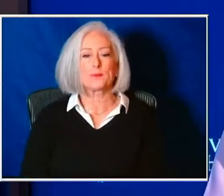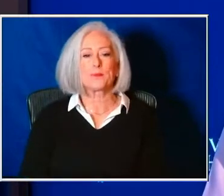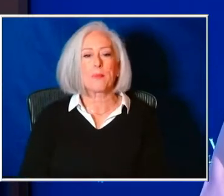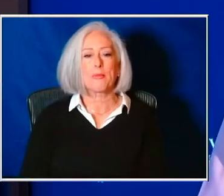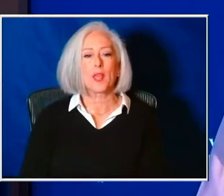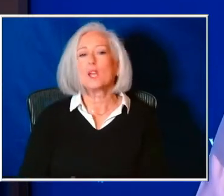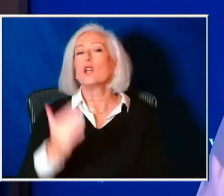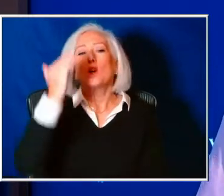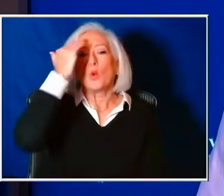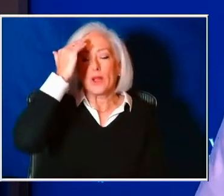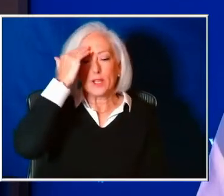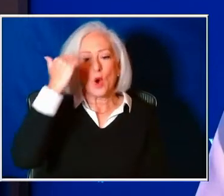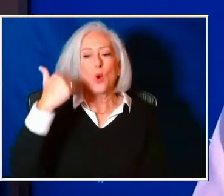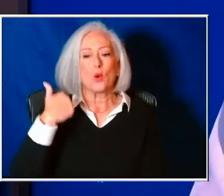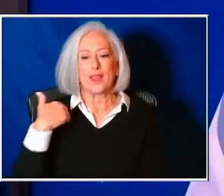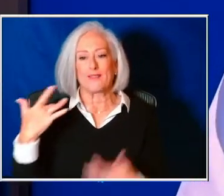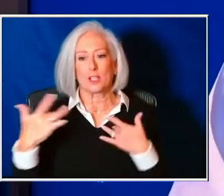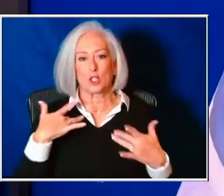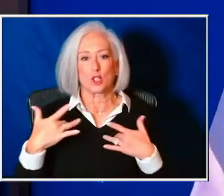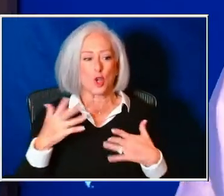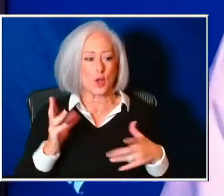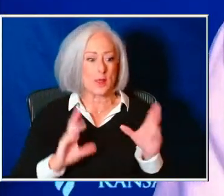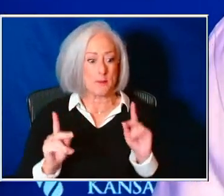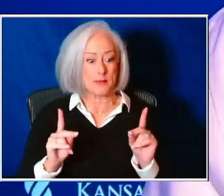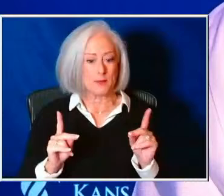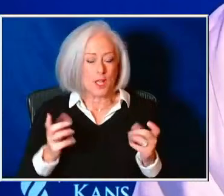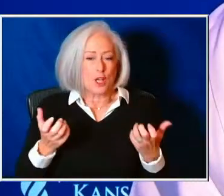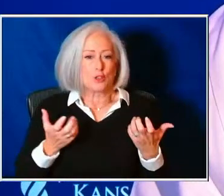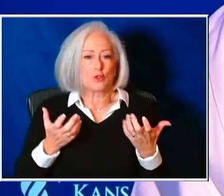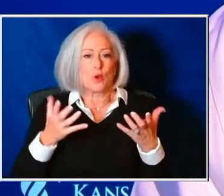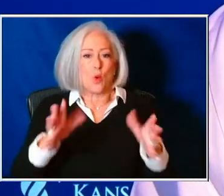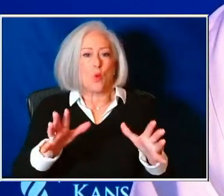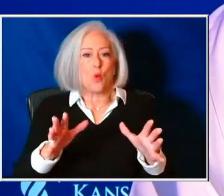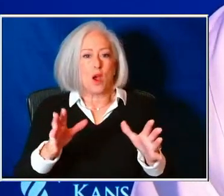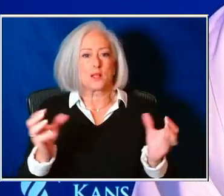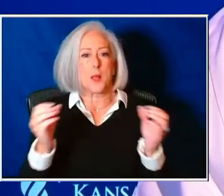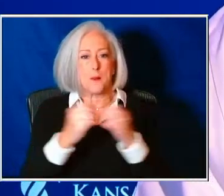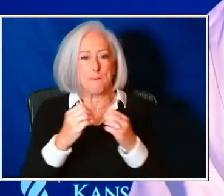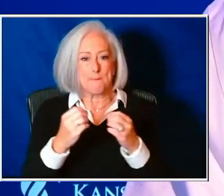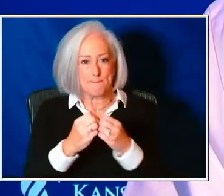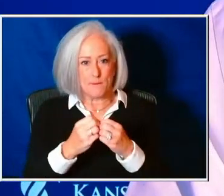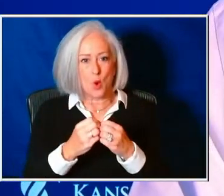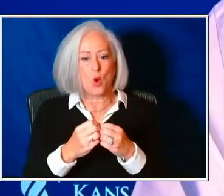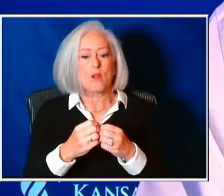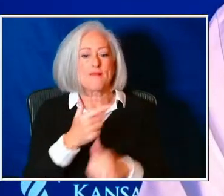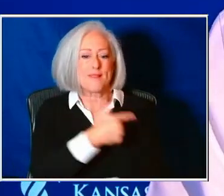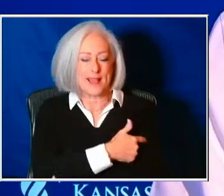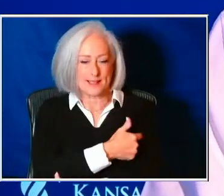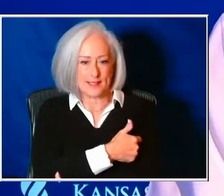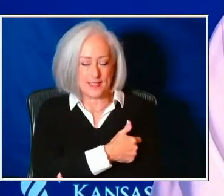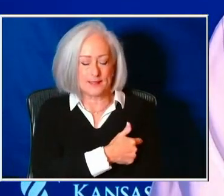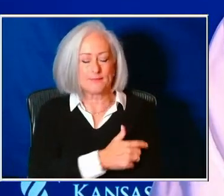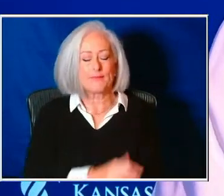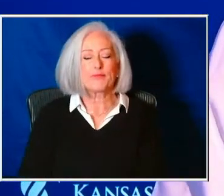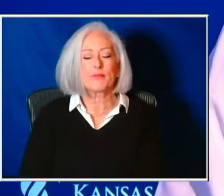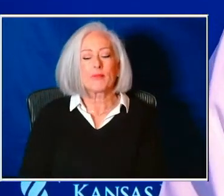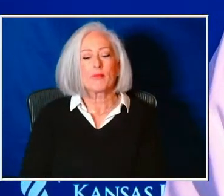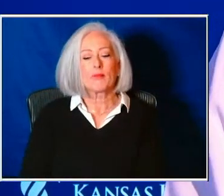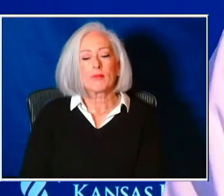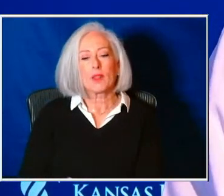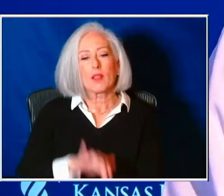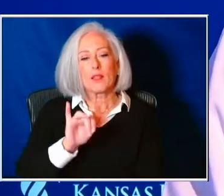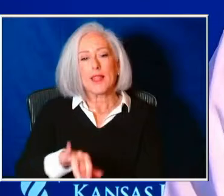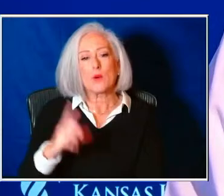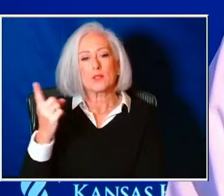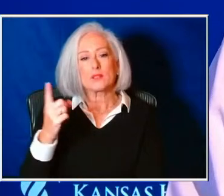that concern that people don't, number one, want to be getting more doses of this vaccine. This was just something that was